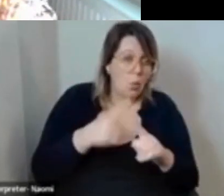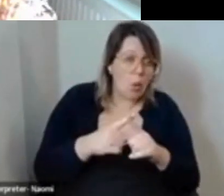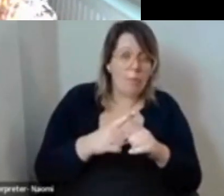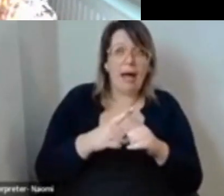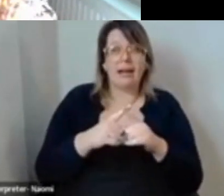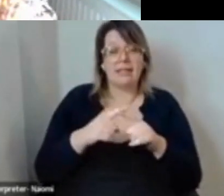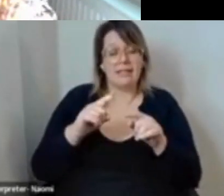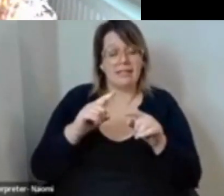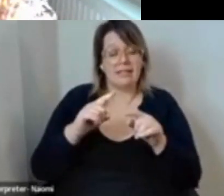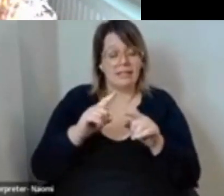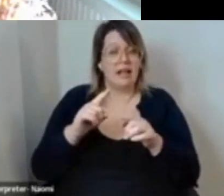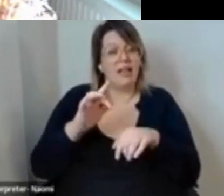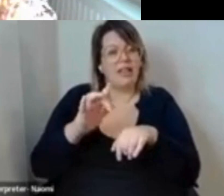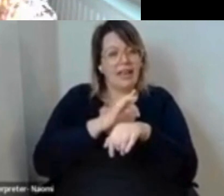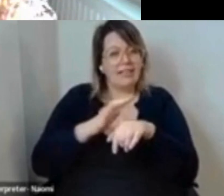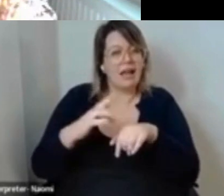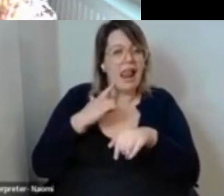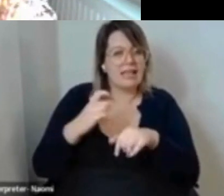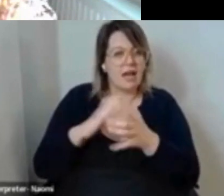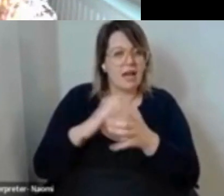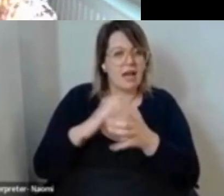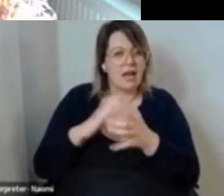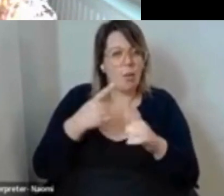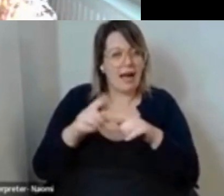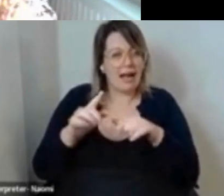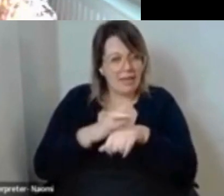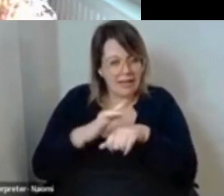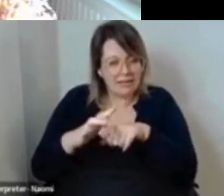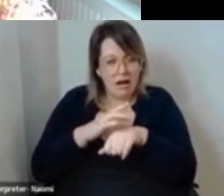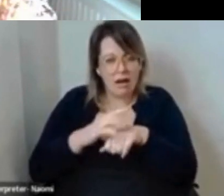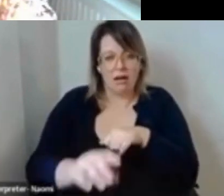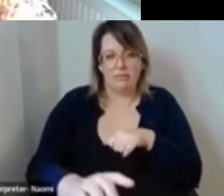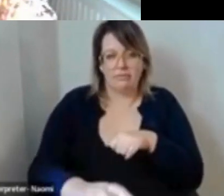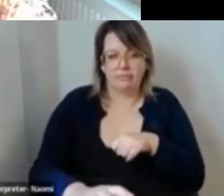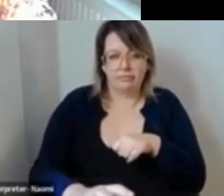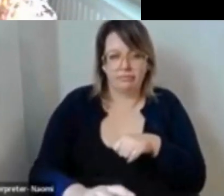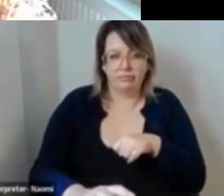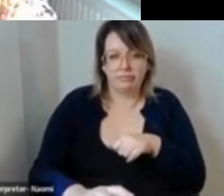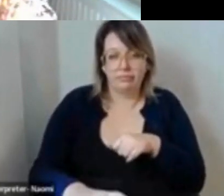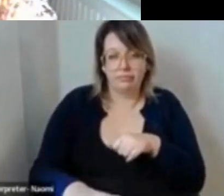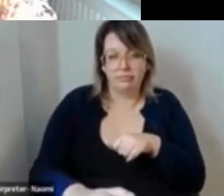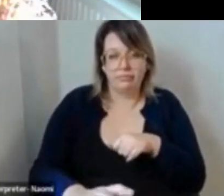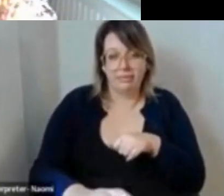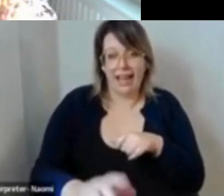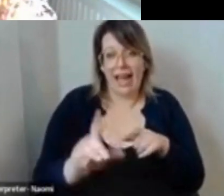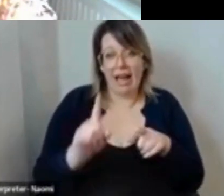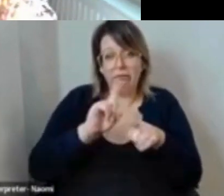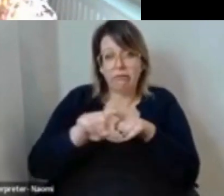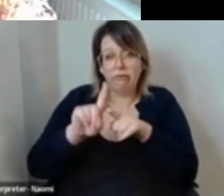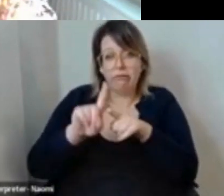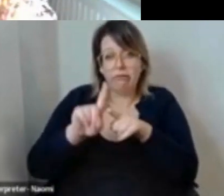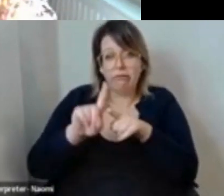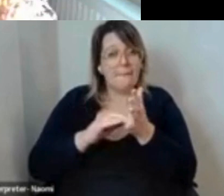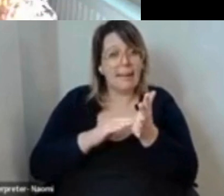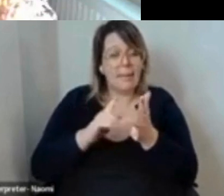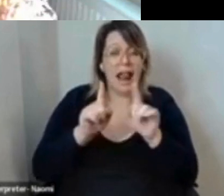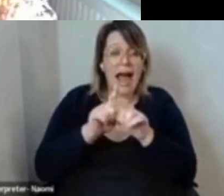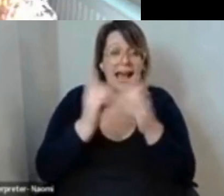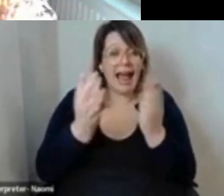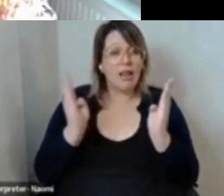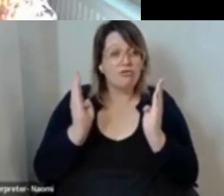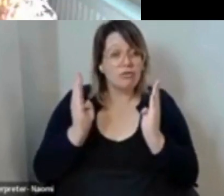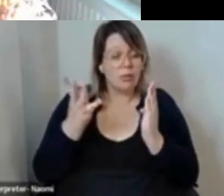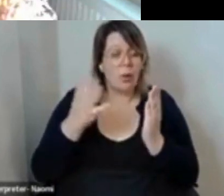Leicester, visual arts galleries like Mima in Middlesbrough, and also quite a lot of organisations that support the